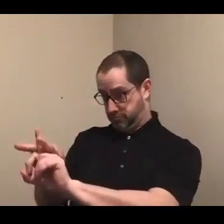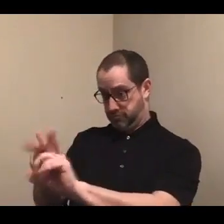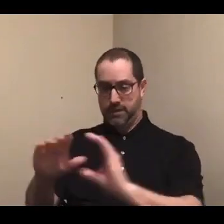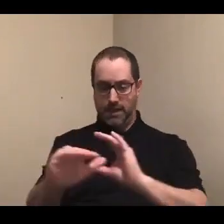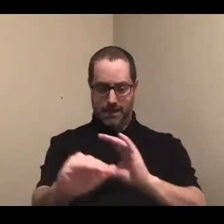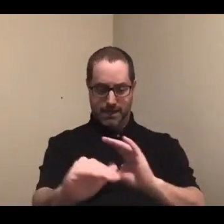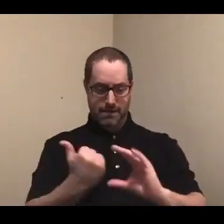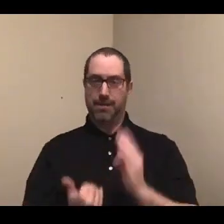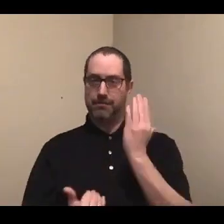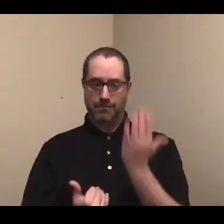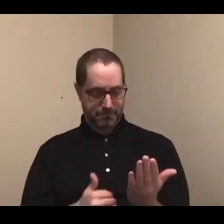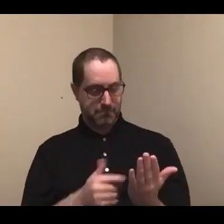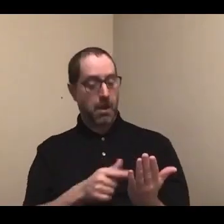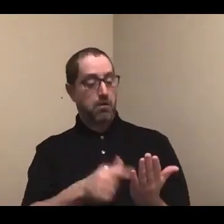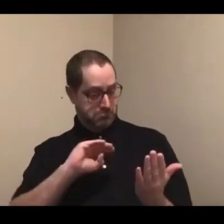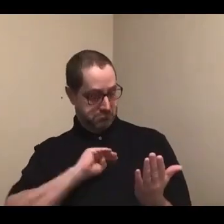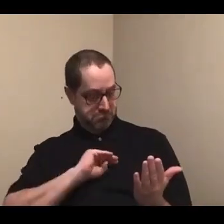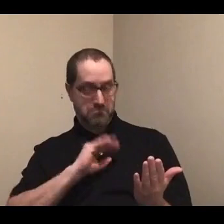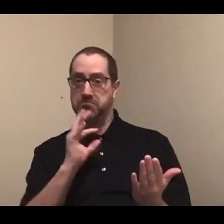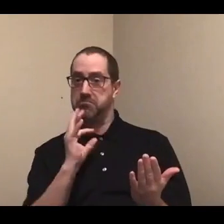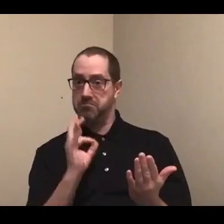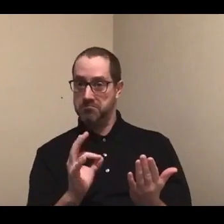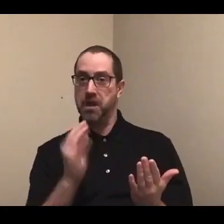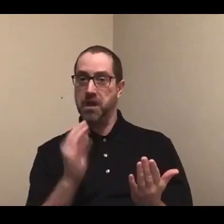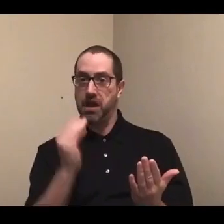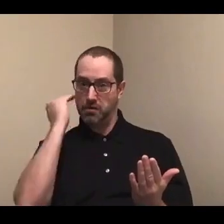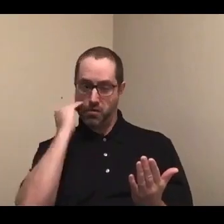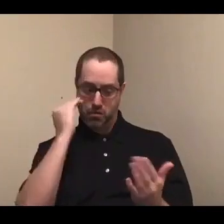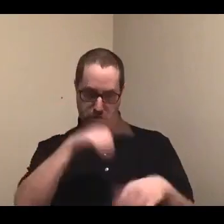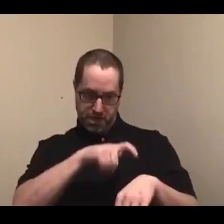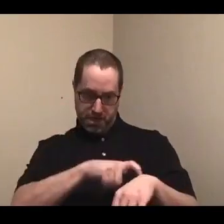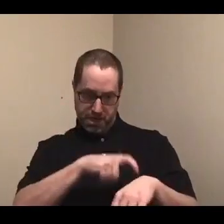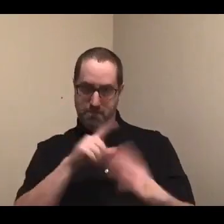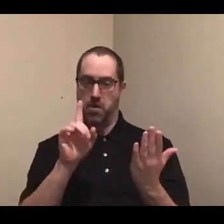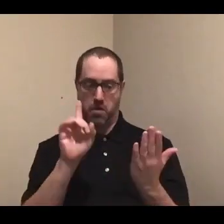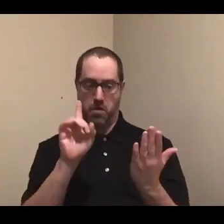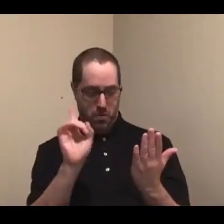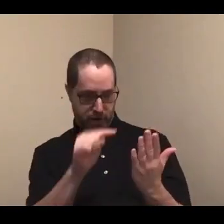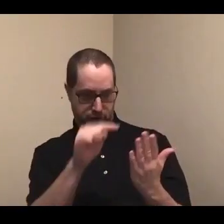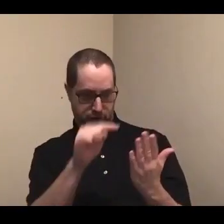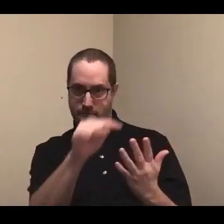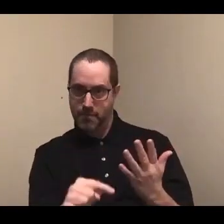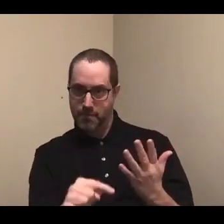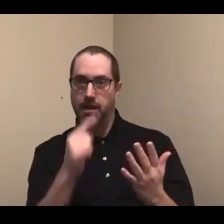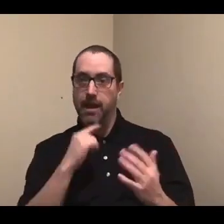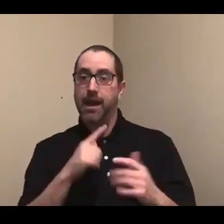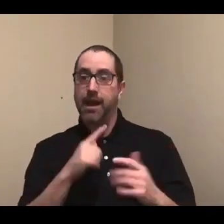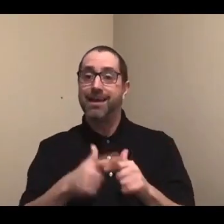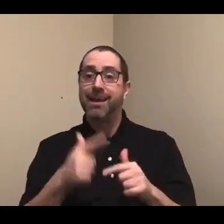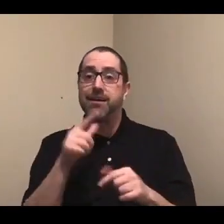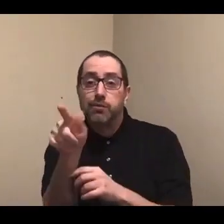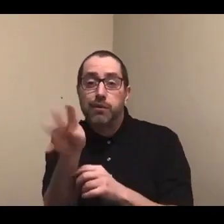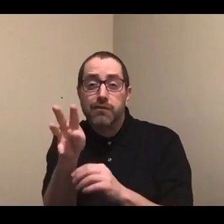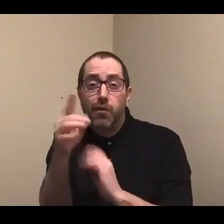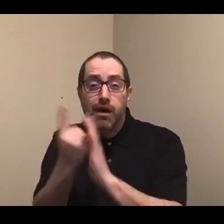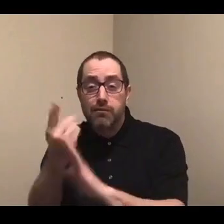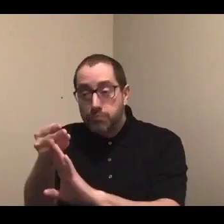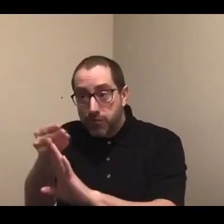of their appointment details for future reference, as well as a reminder 24 hours in advance of your